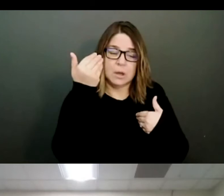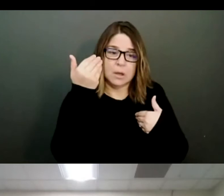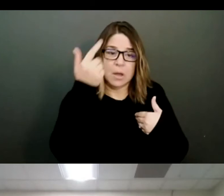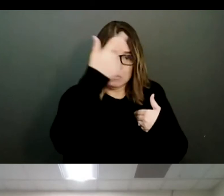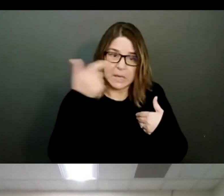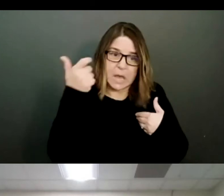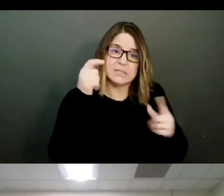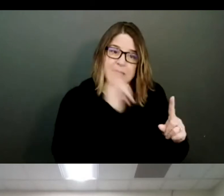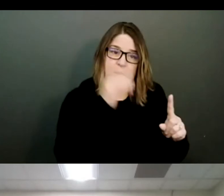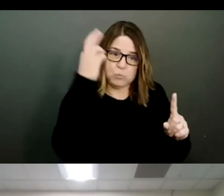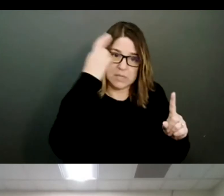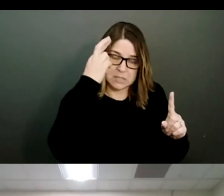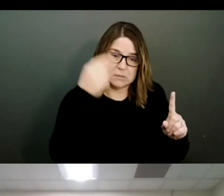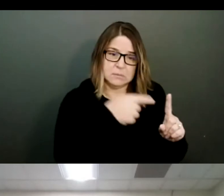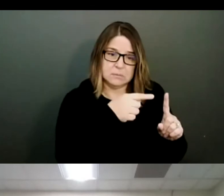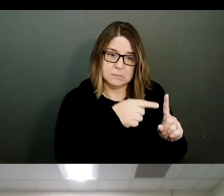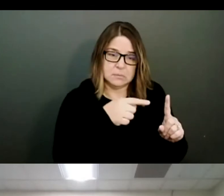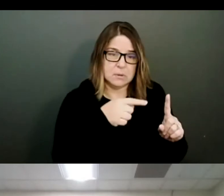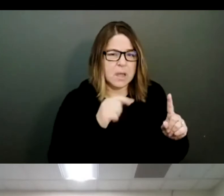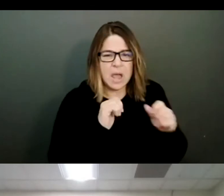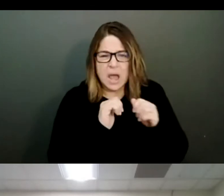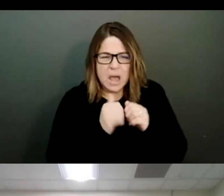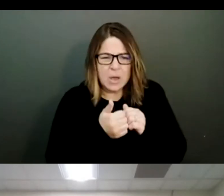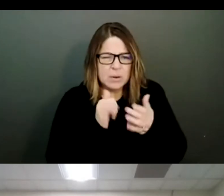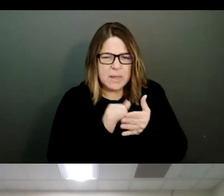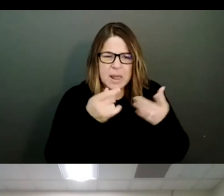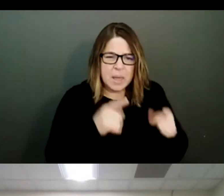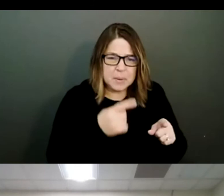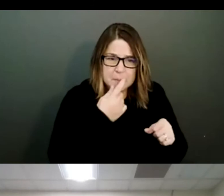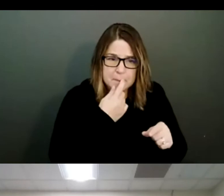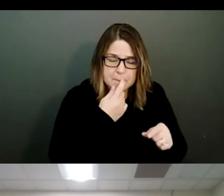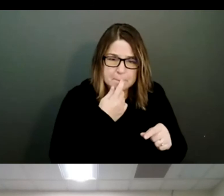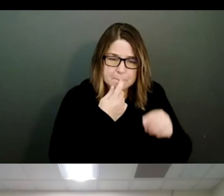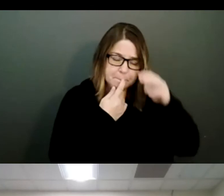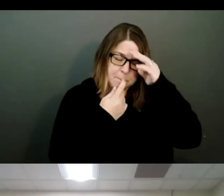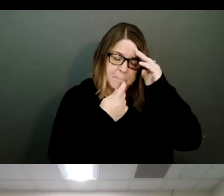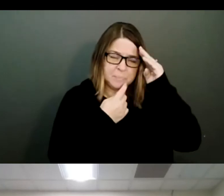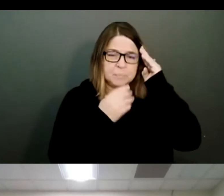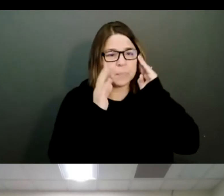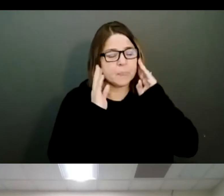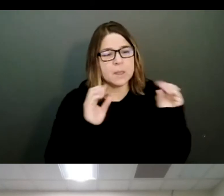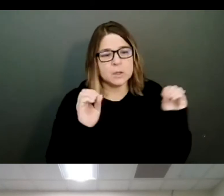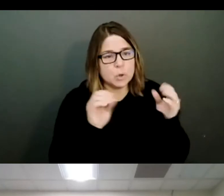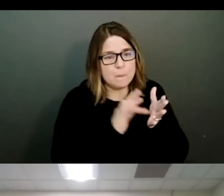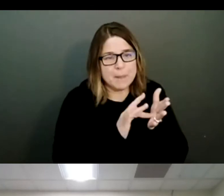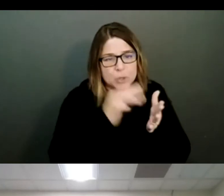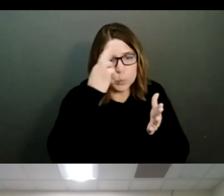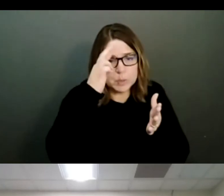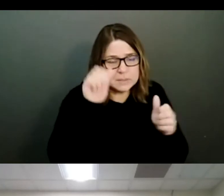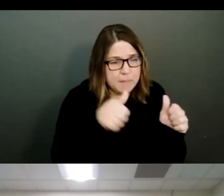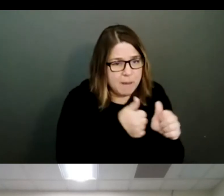how did it happen, right? There's no medical thing they have told us. There's